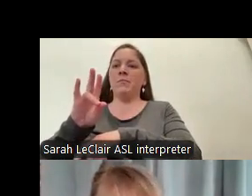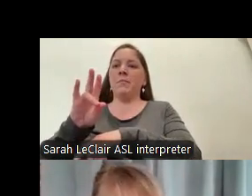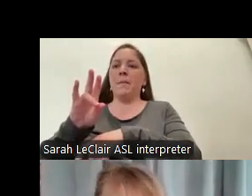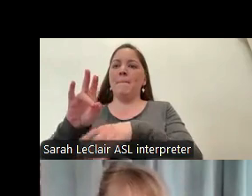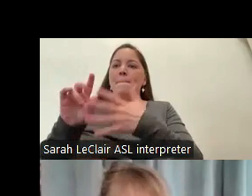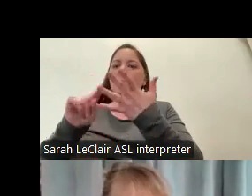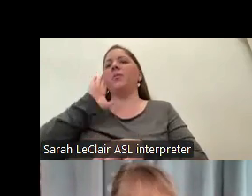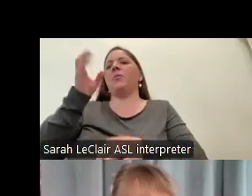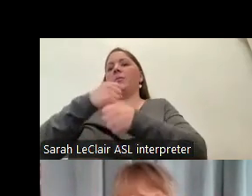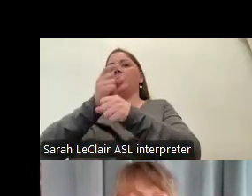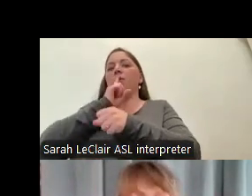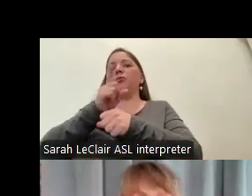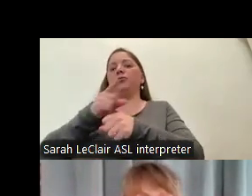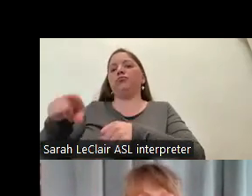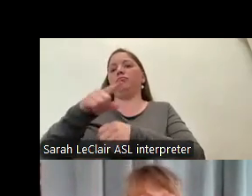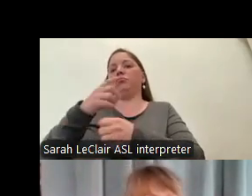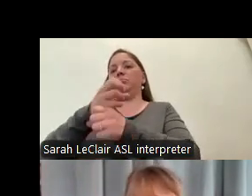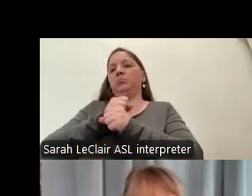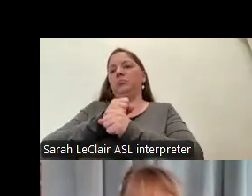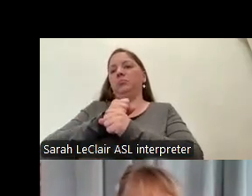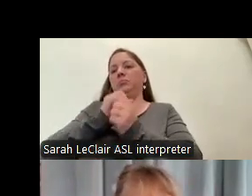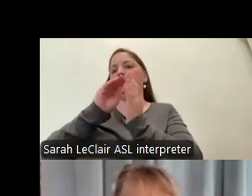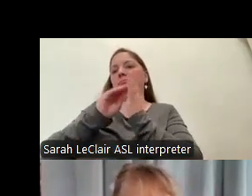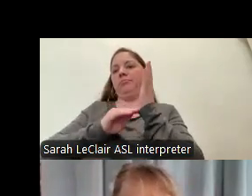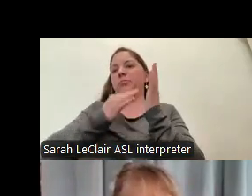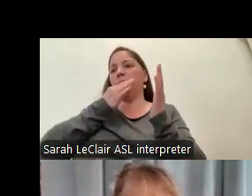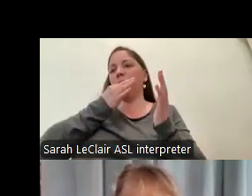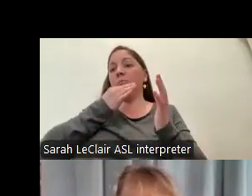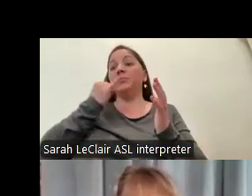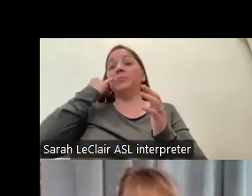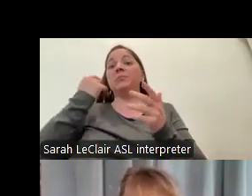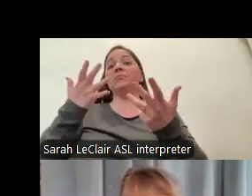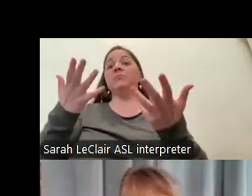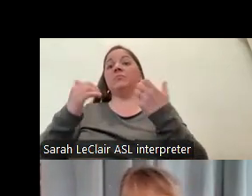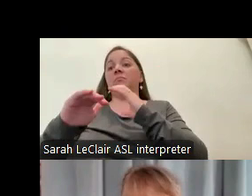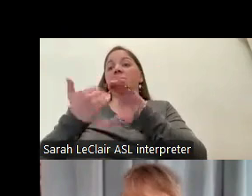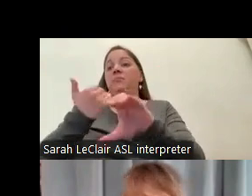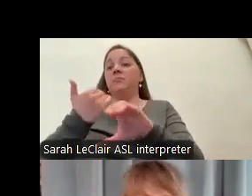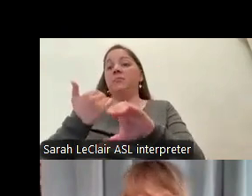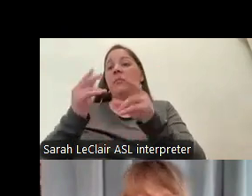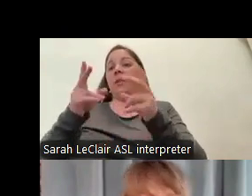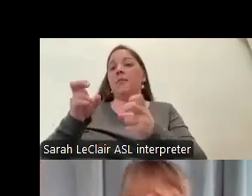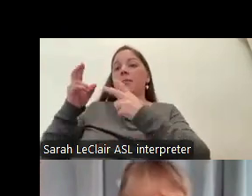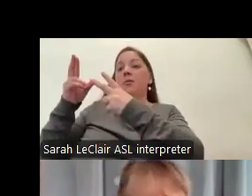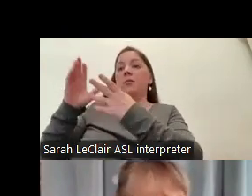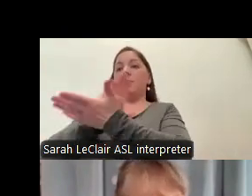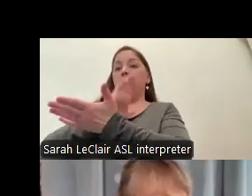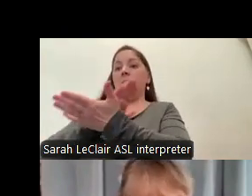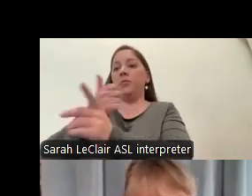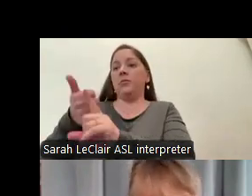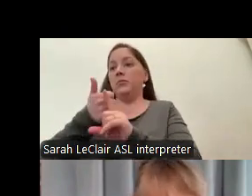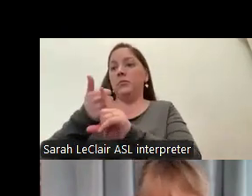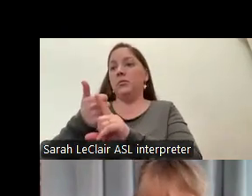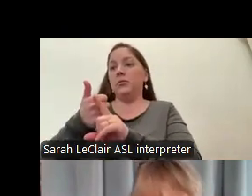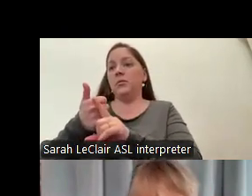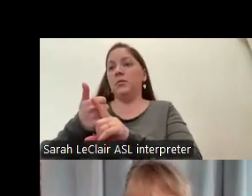of every month. And then, so for flyers, if you would like to upload your flyers yourself and skip the middleman